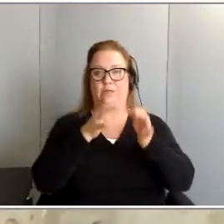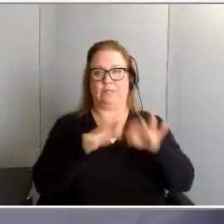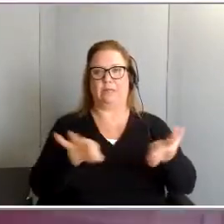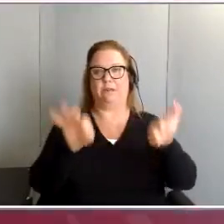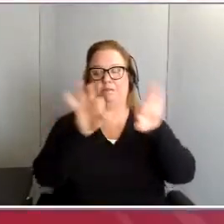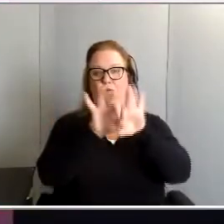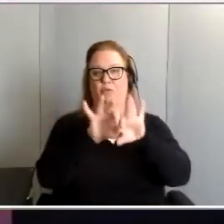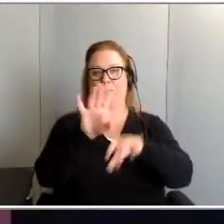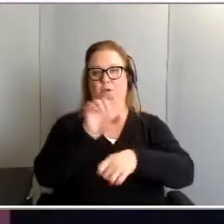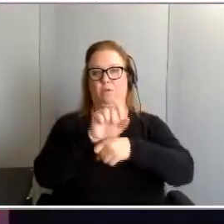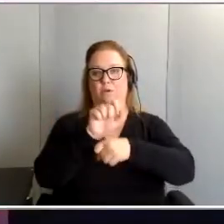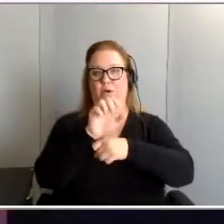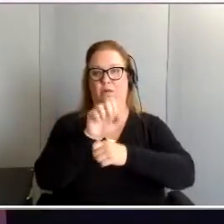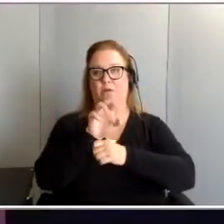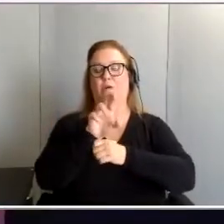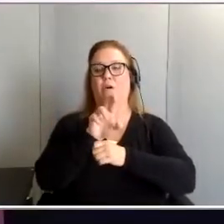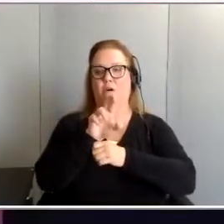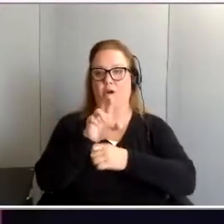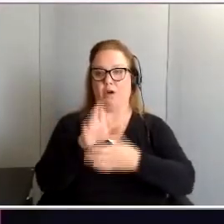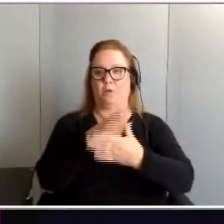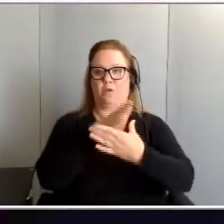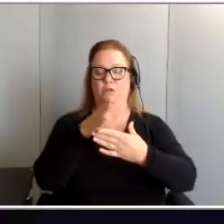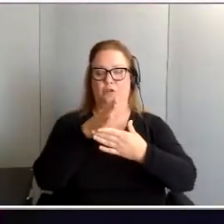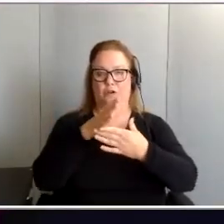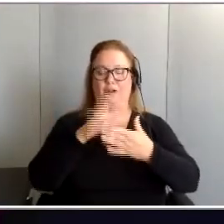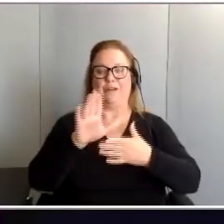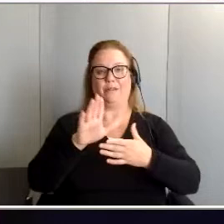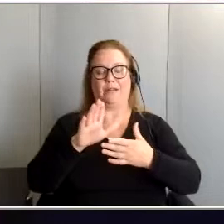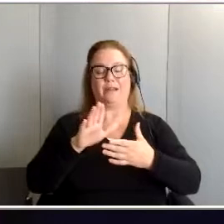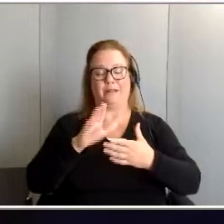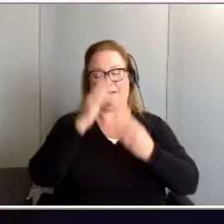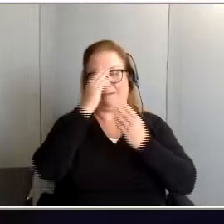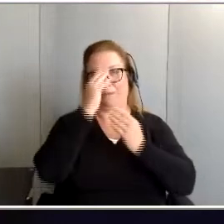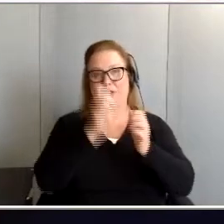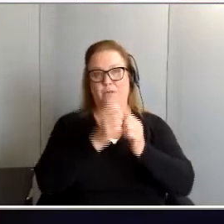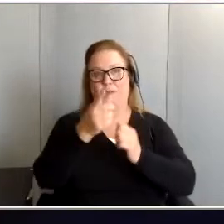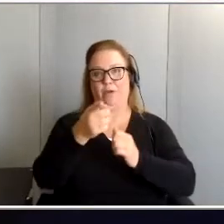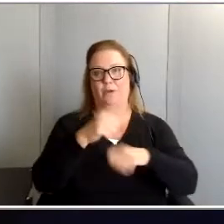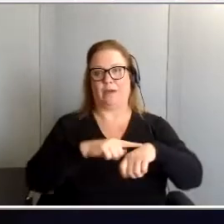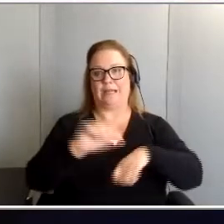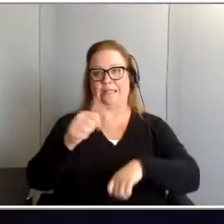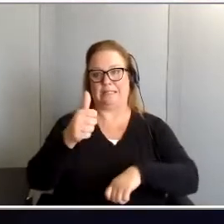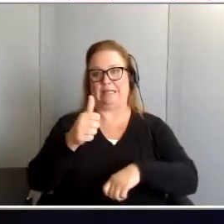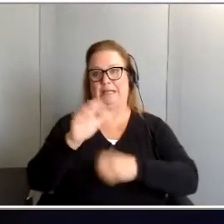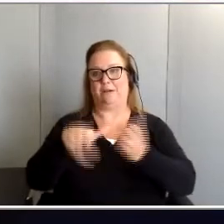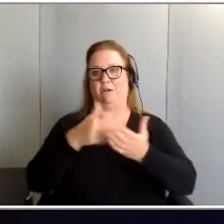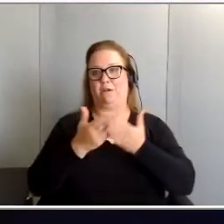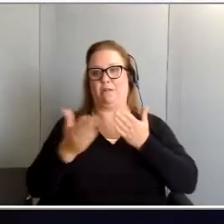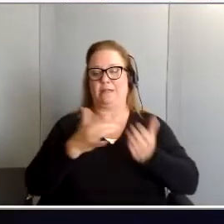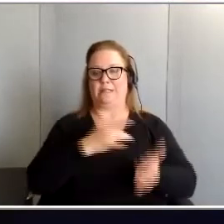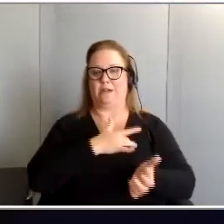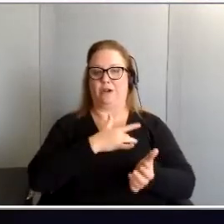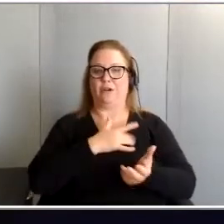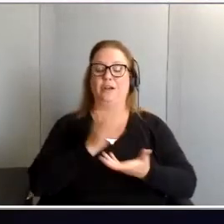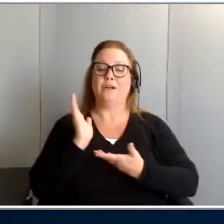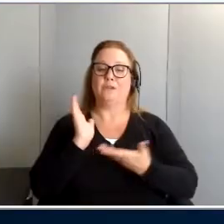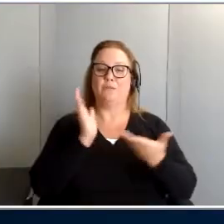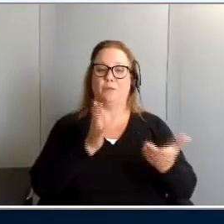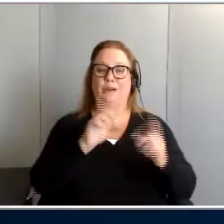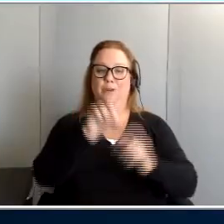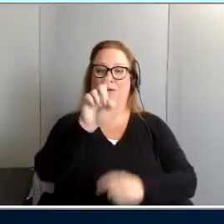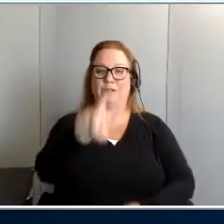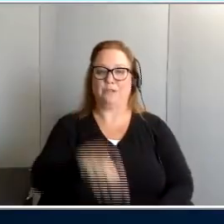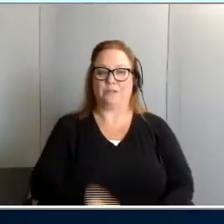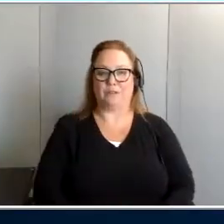the OR. We'll share the life-saving information with you coming up at 10 a.m. on All Things Heart, so bring your questions.